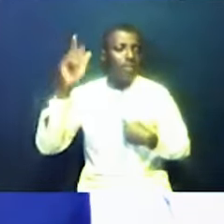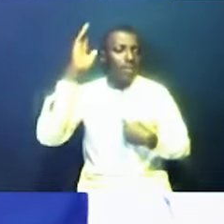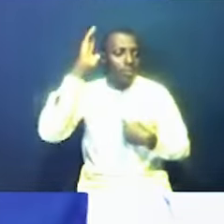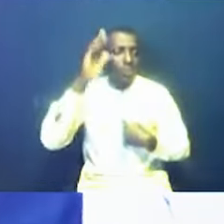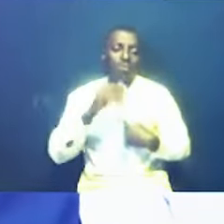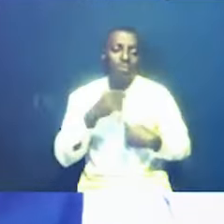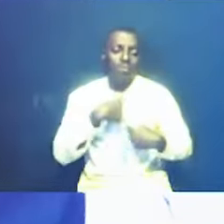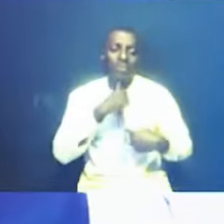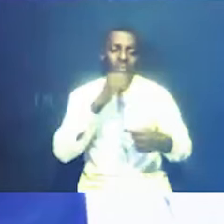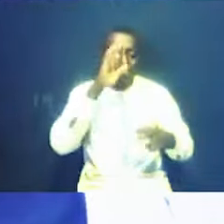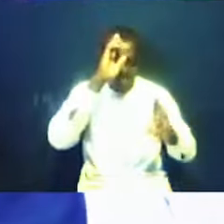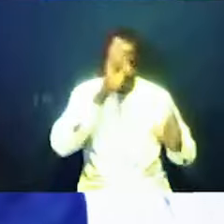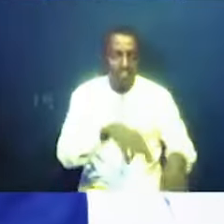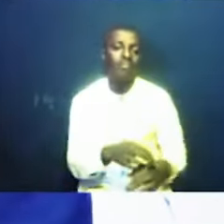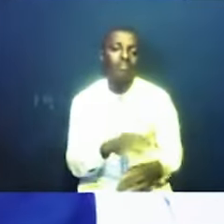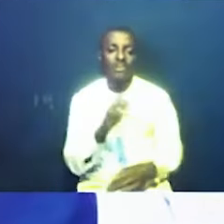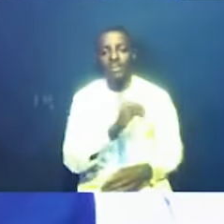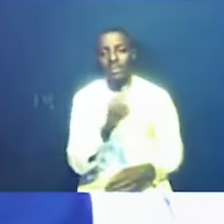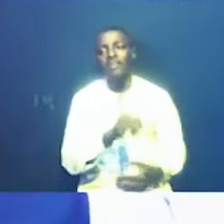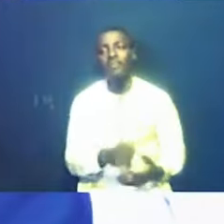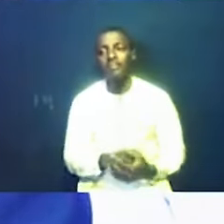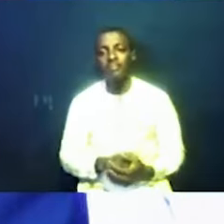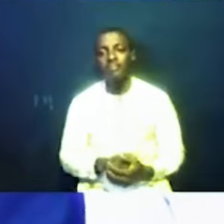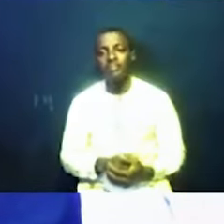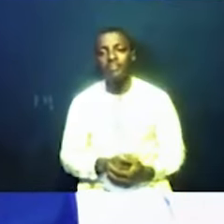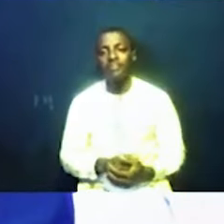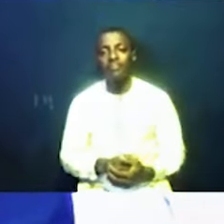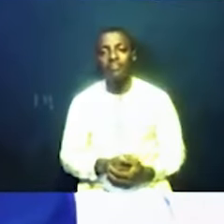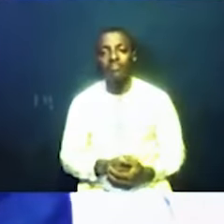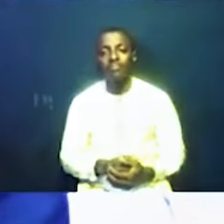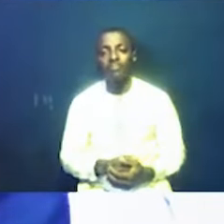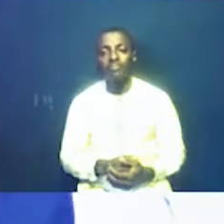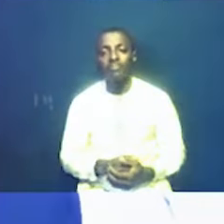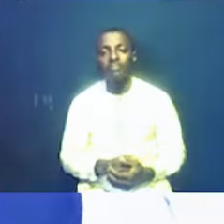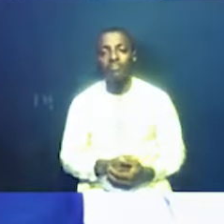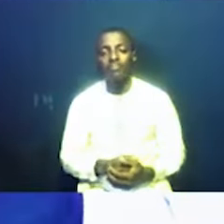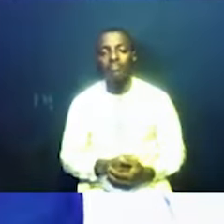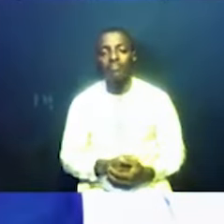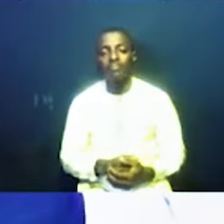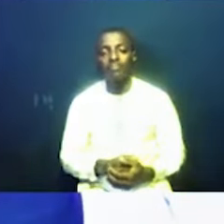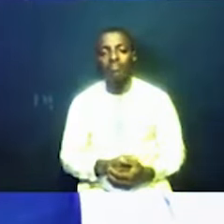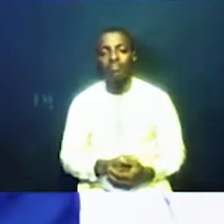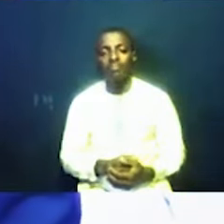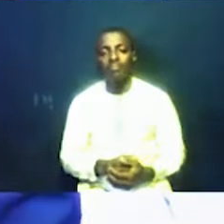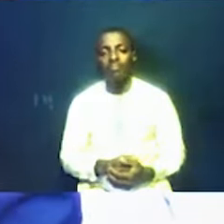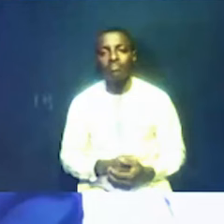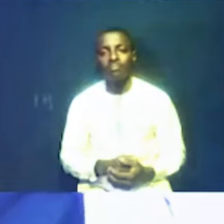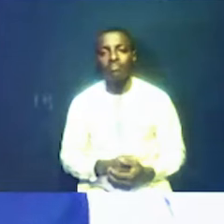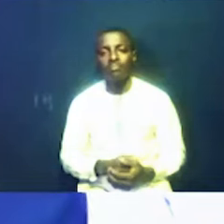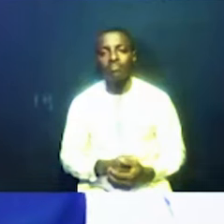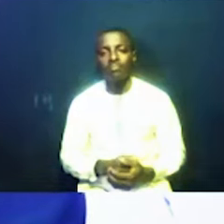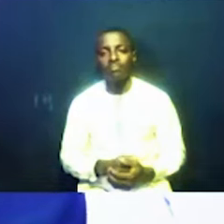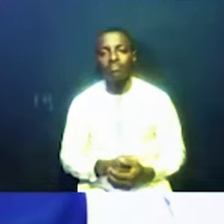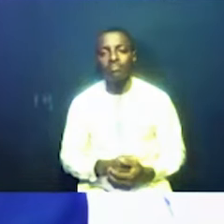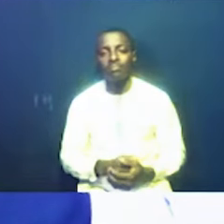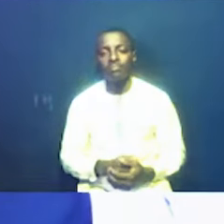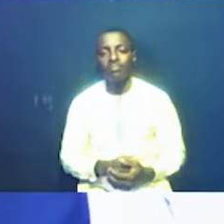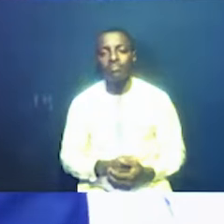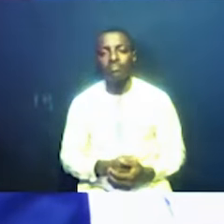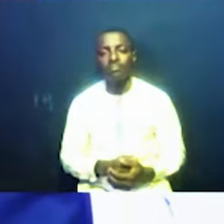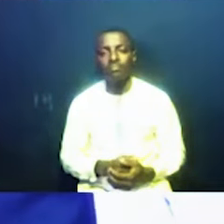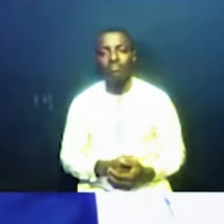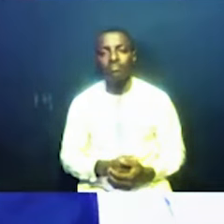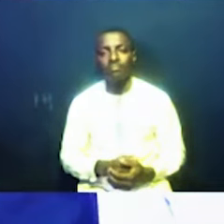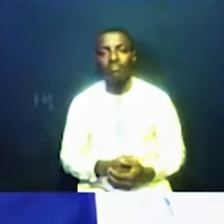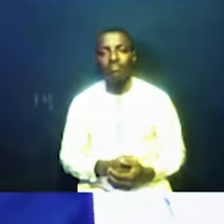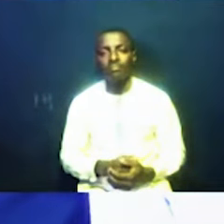fie nantie enanti manimu da nanso afi die awurade sie ni empare me kura